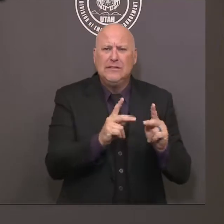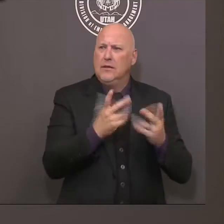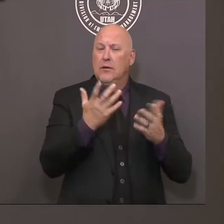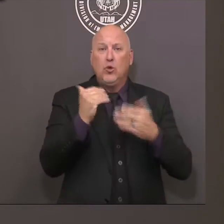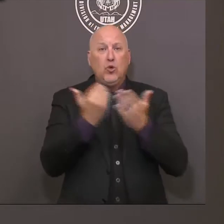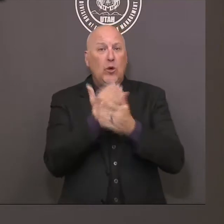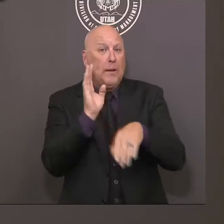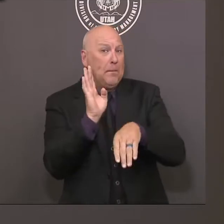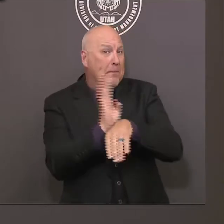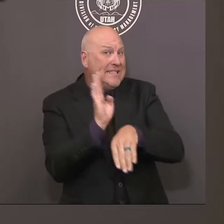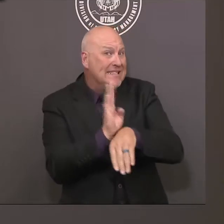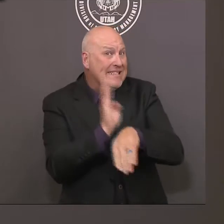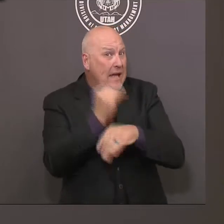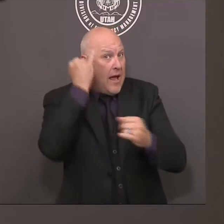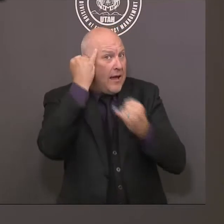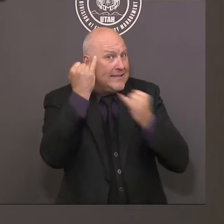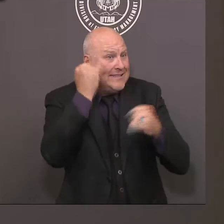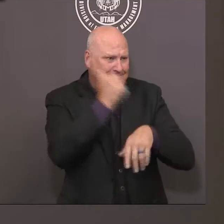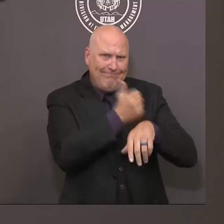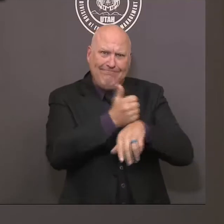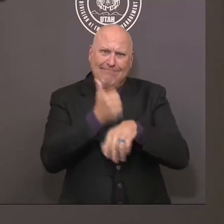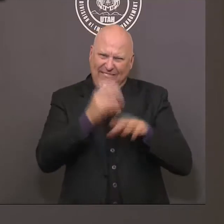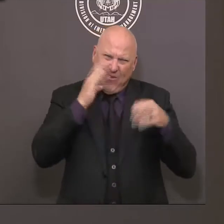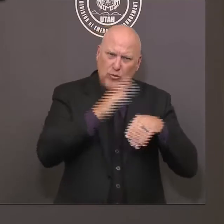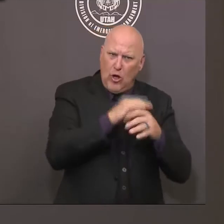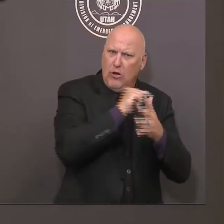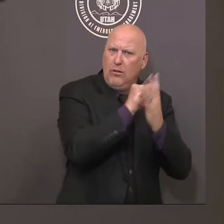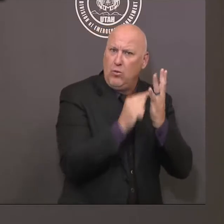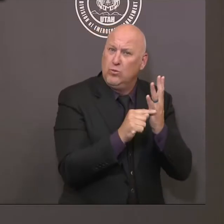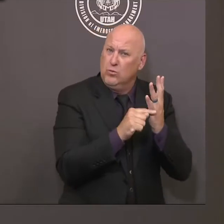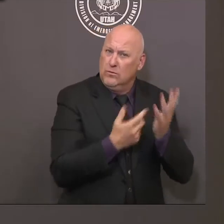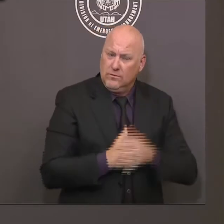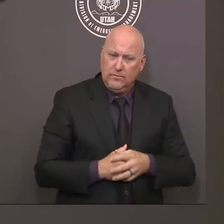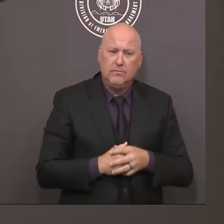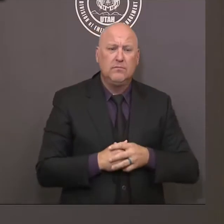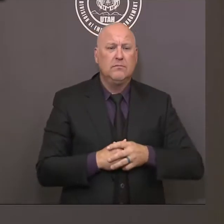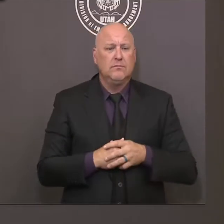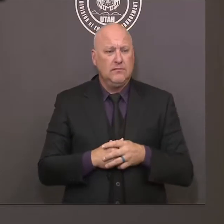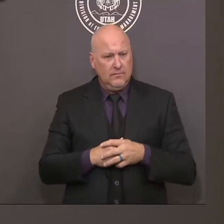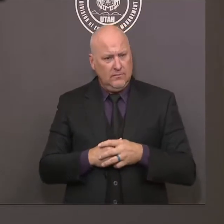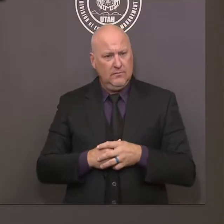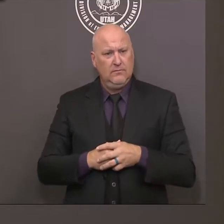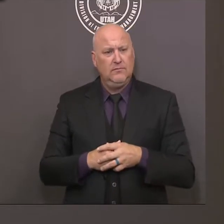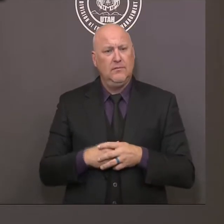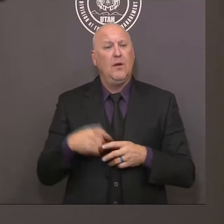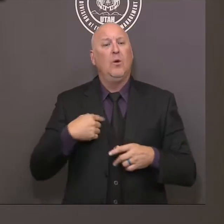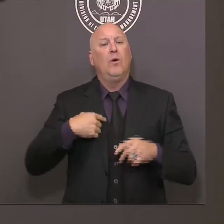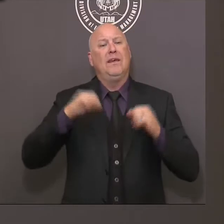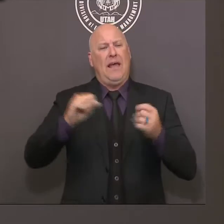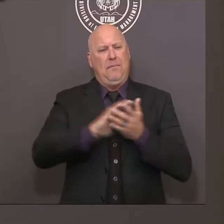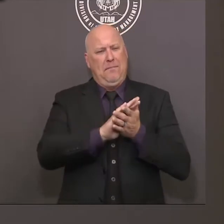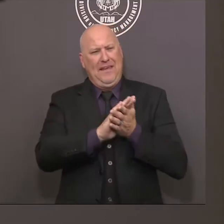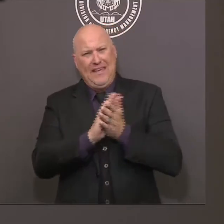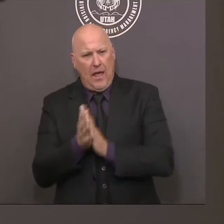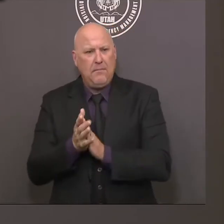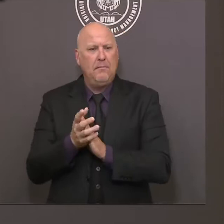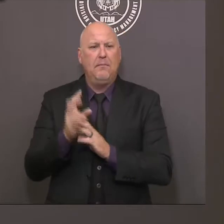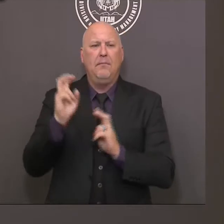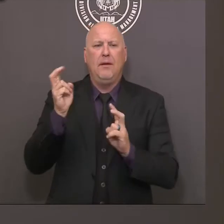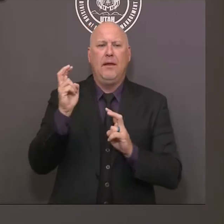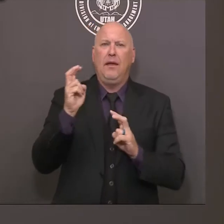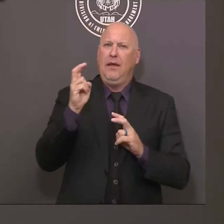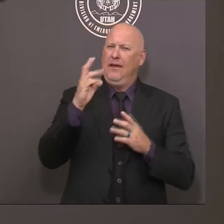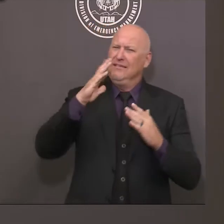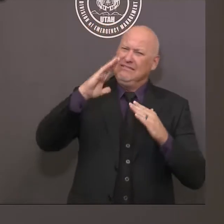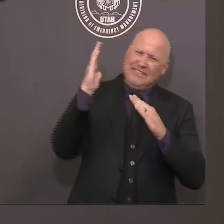economic development programs and incentives, we can achieve a higher trajectory of global leadership and growth. We look to partners across